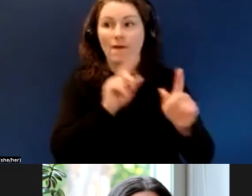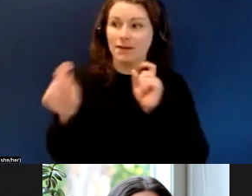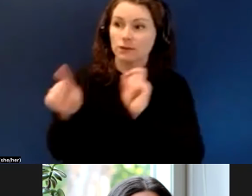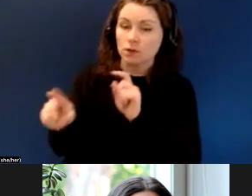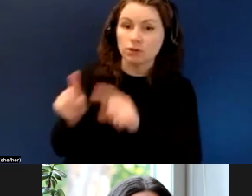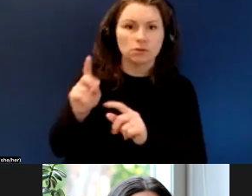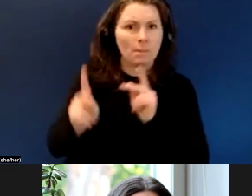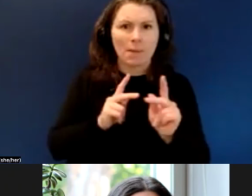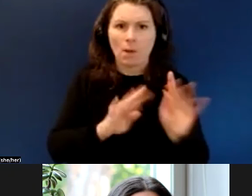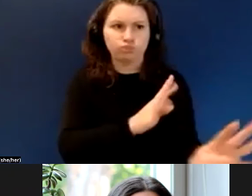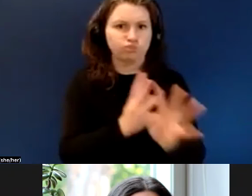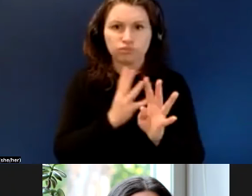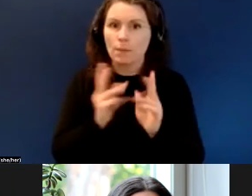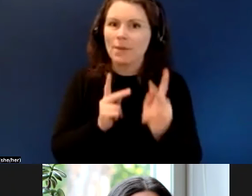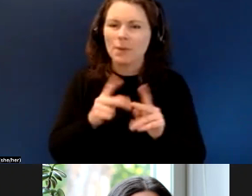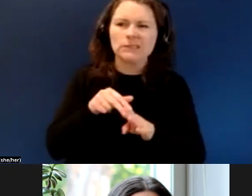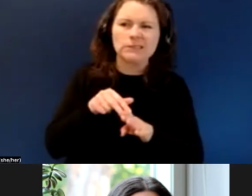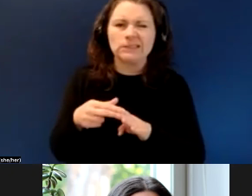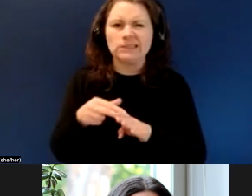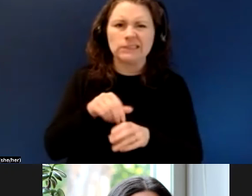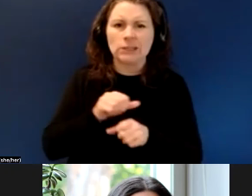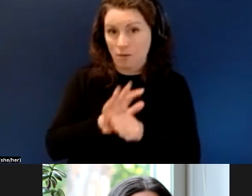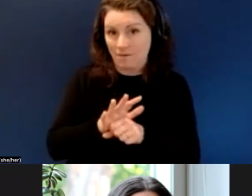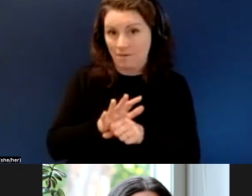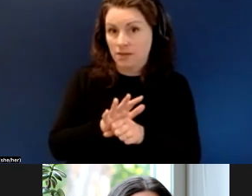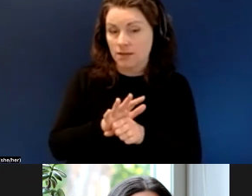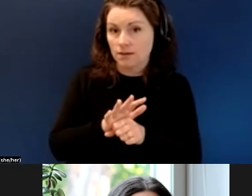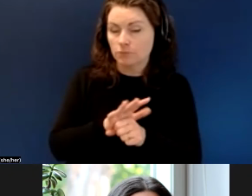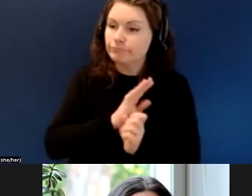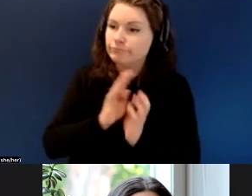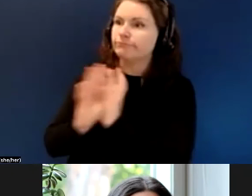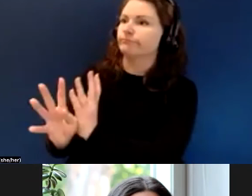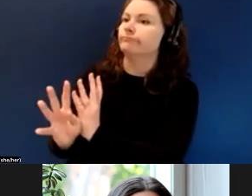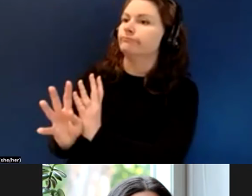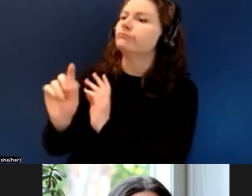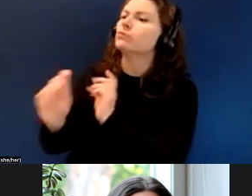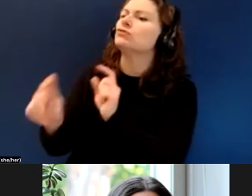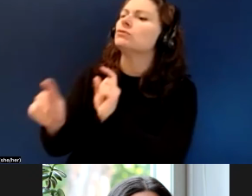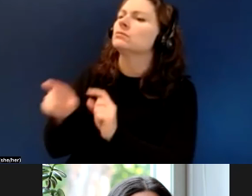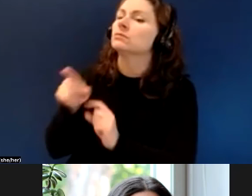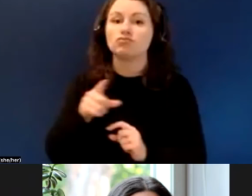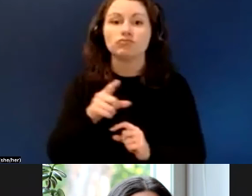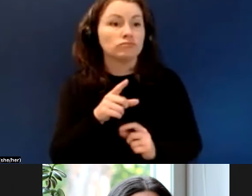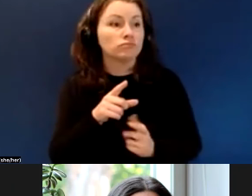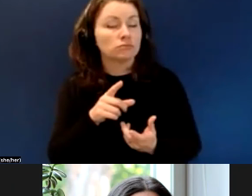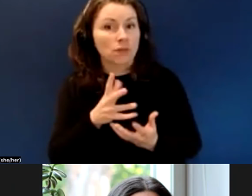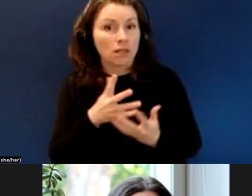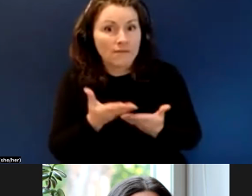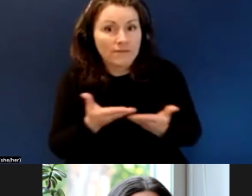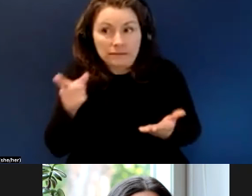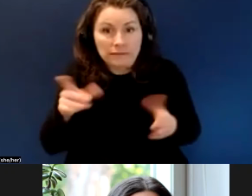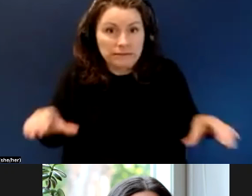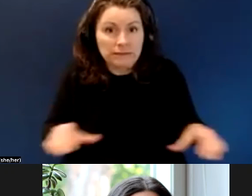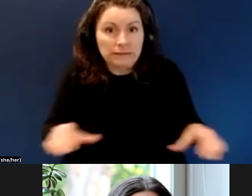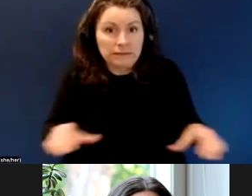people who were kind of on the fence about COVID came to him to get their questions answered. And a lot of what he was doing was asking